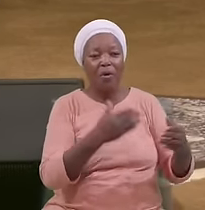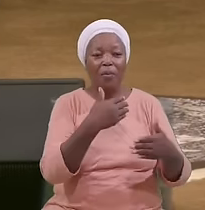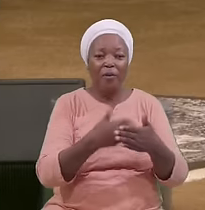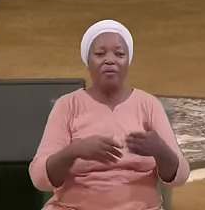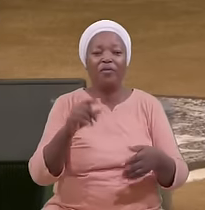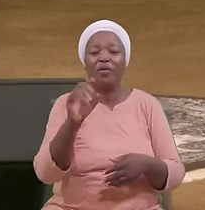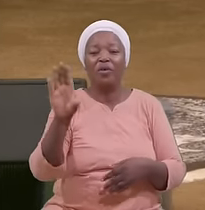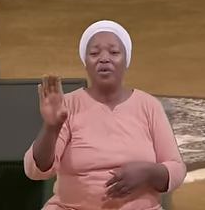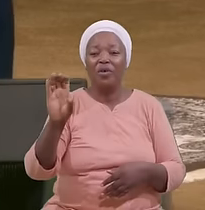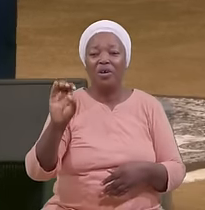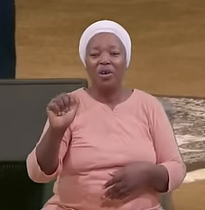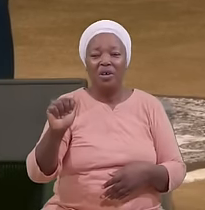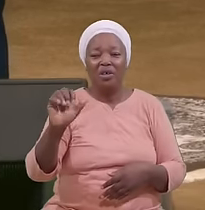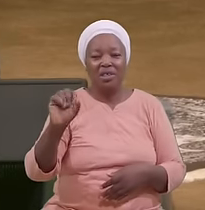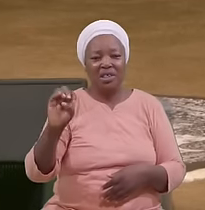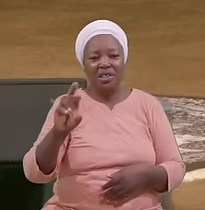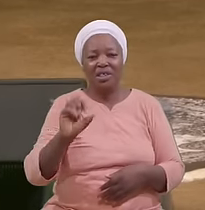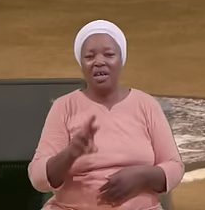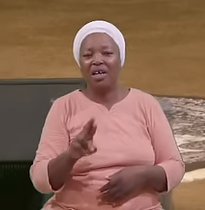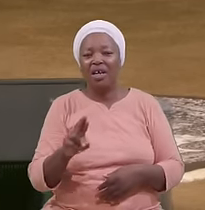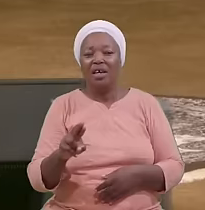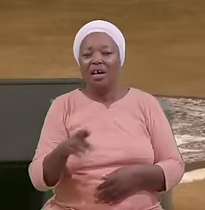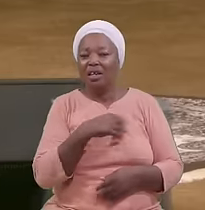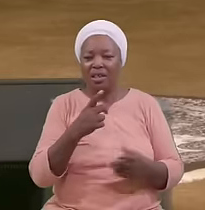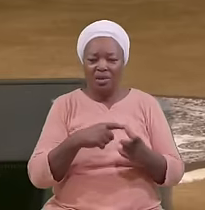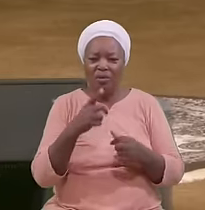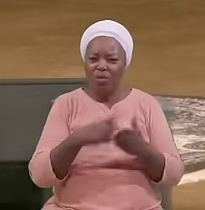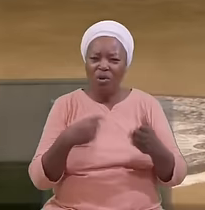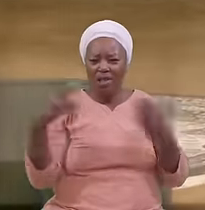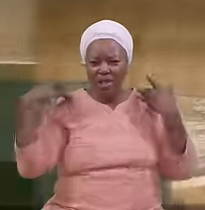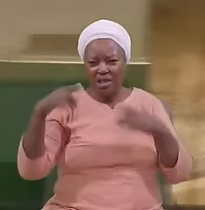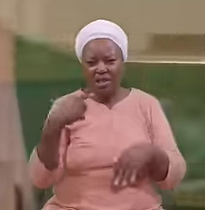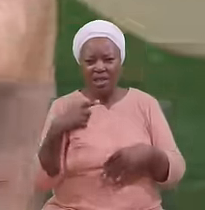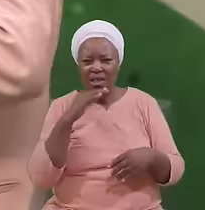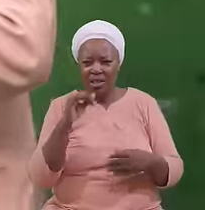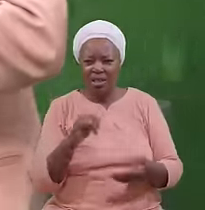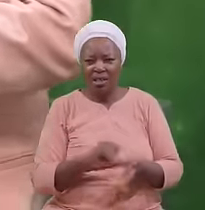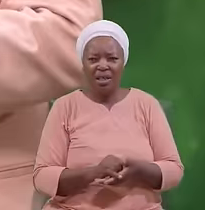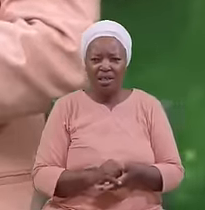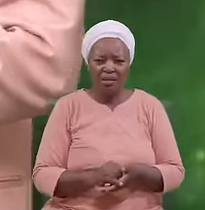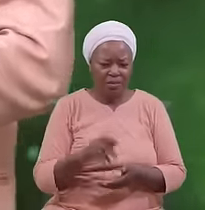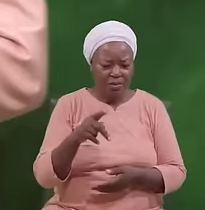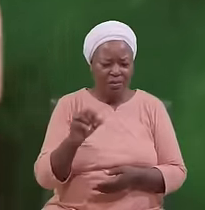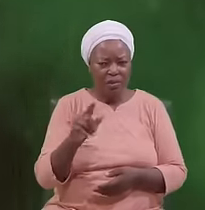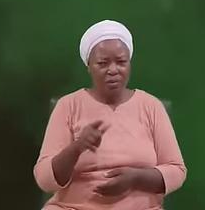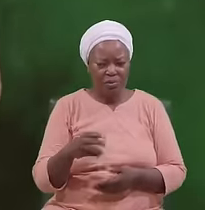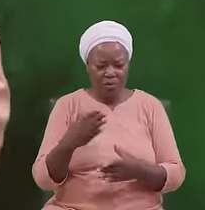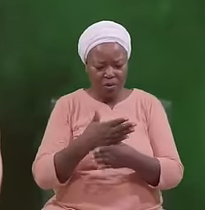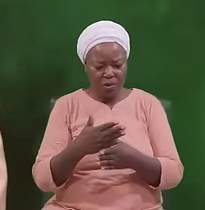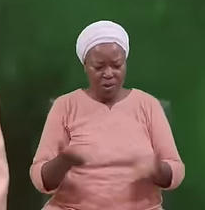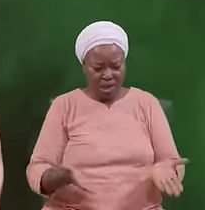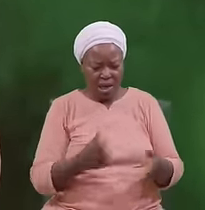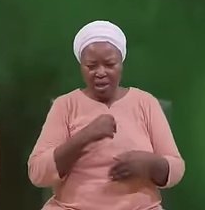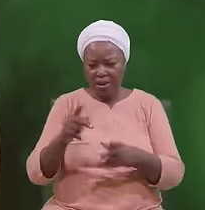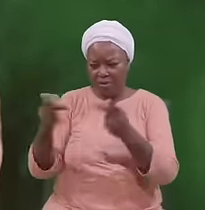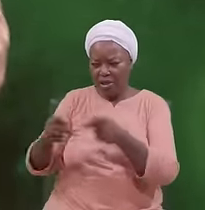Caesar. What the angel said is, Paul, between here and the place you wanted to